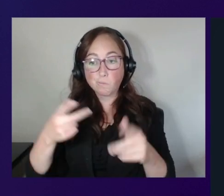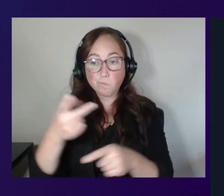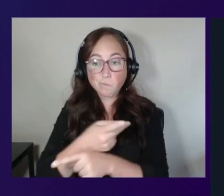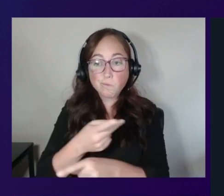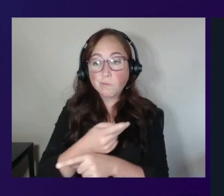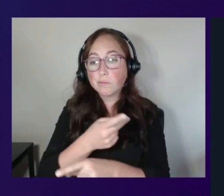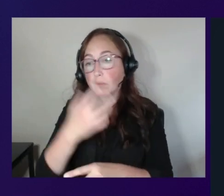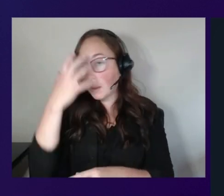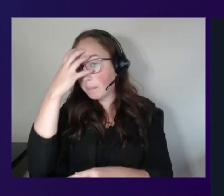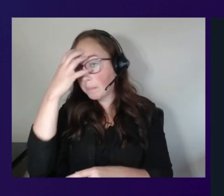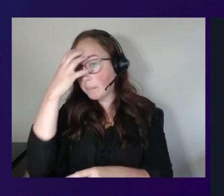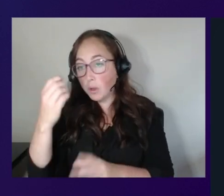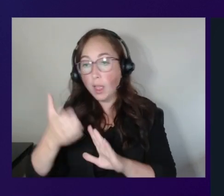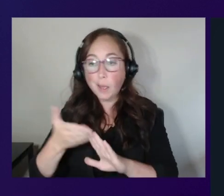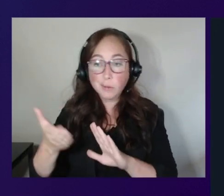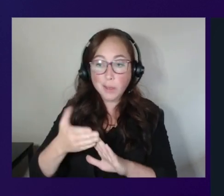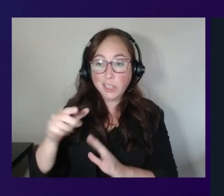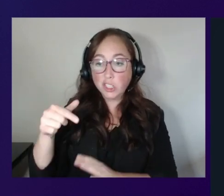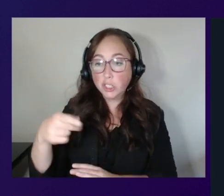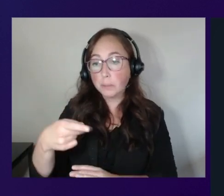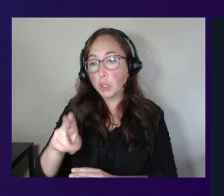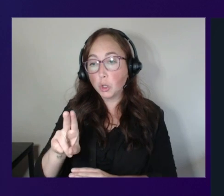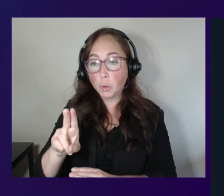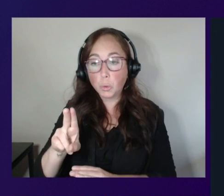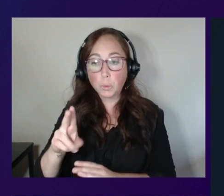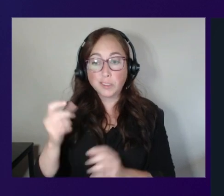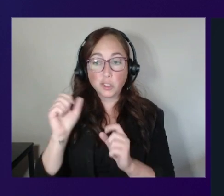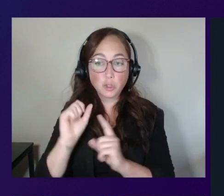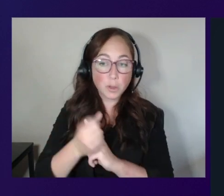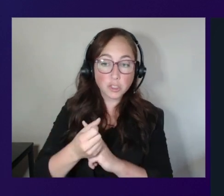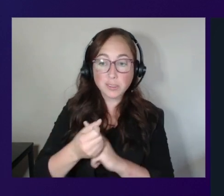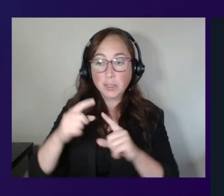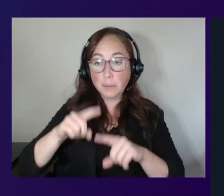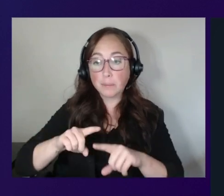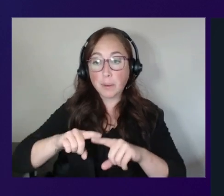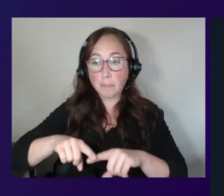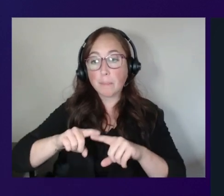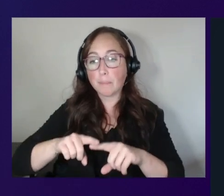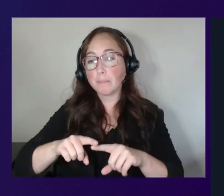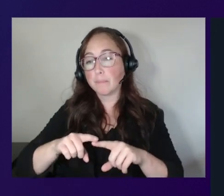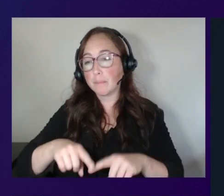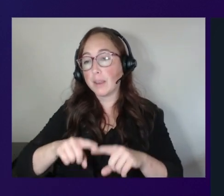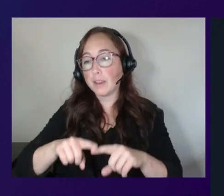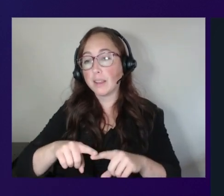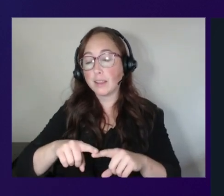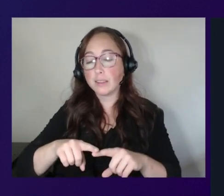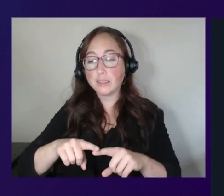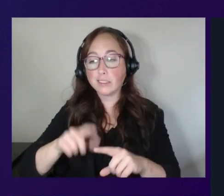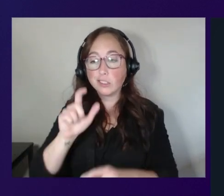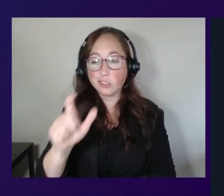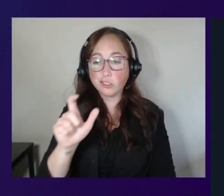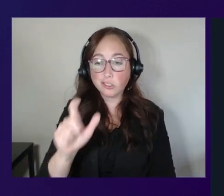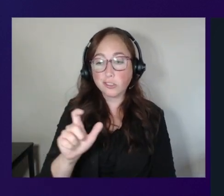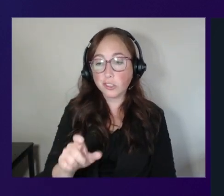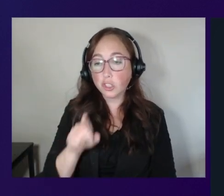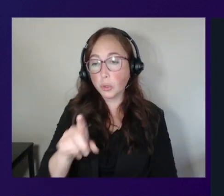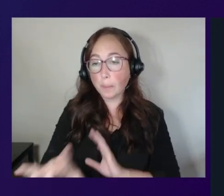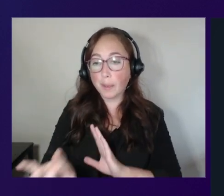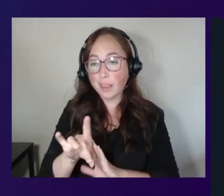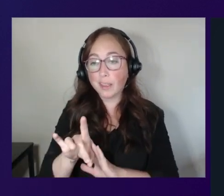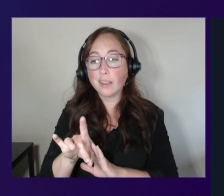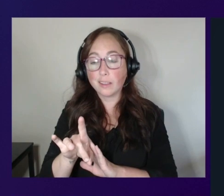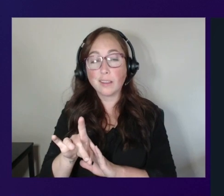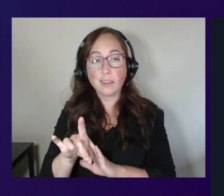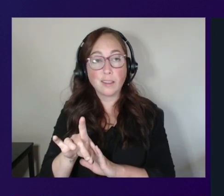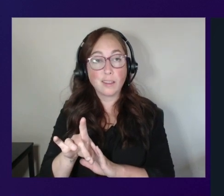and GPU instances. Depending upon the instance you pick, you have to pay per hour instance streaming price. And along with that, you